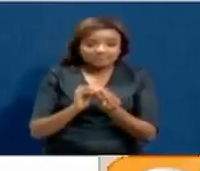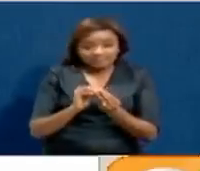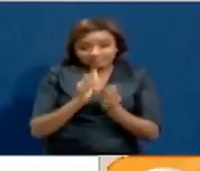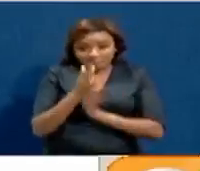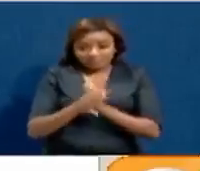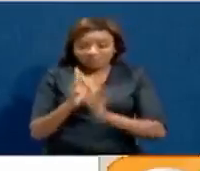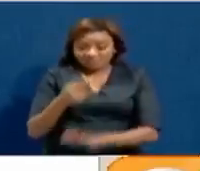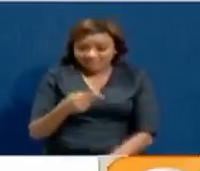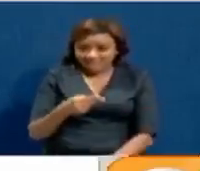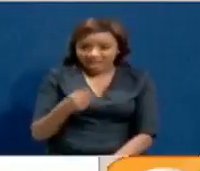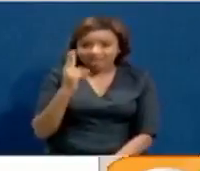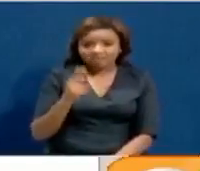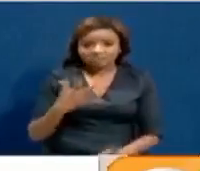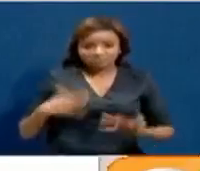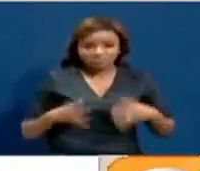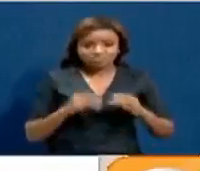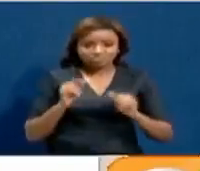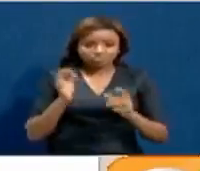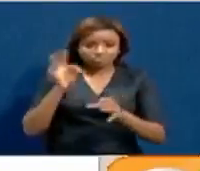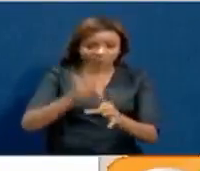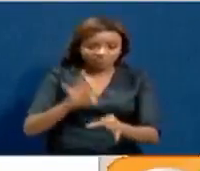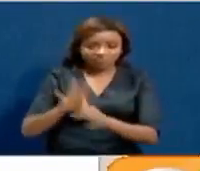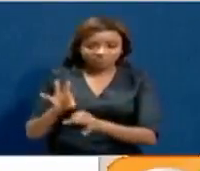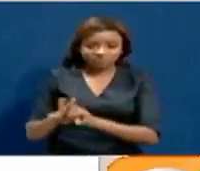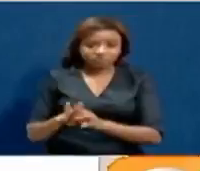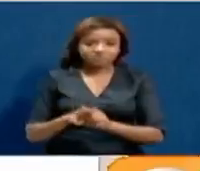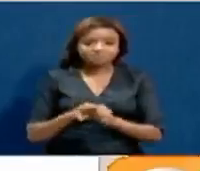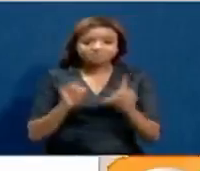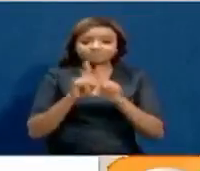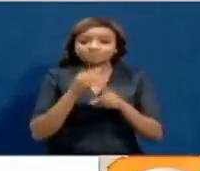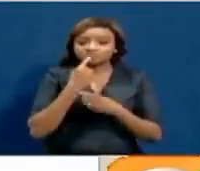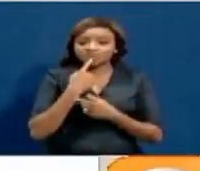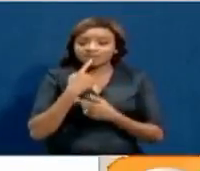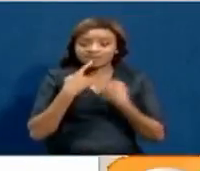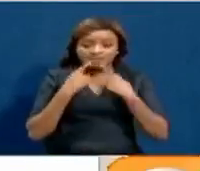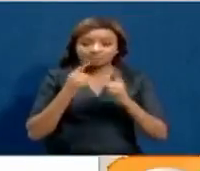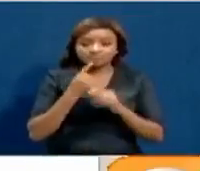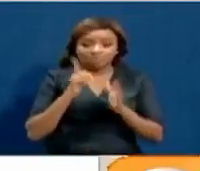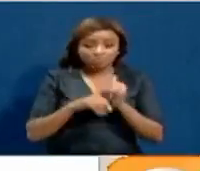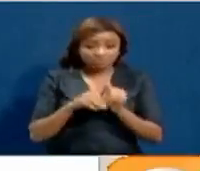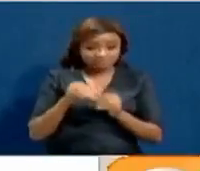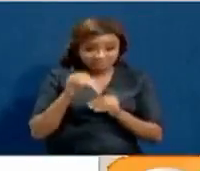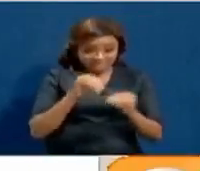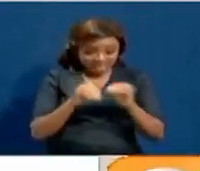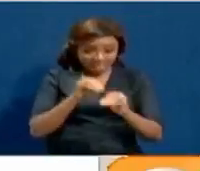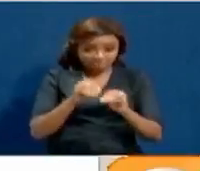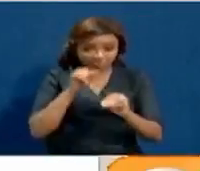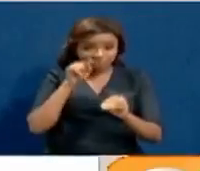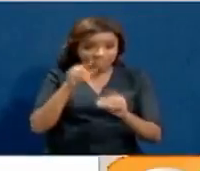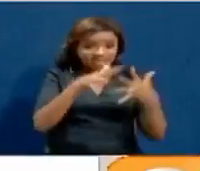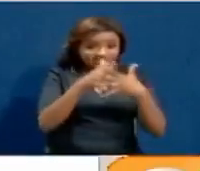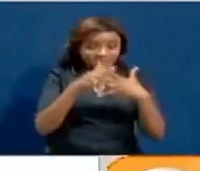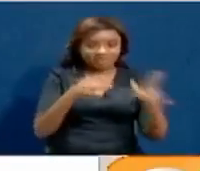for its highest turnout in a century. And as Waiga Mwaura tells us, election night in America could look very different, as